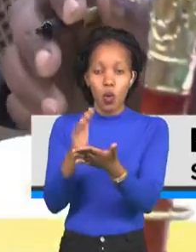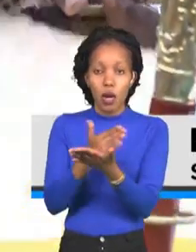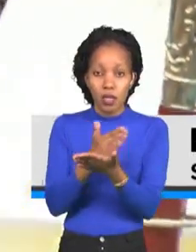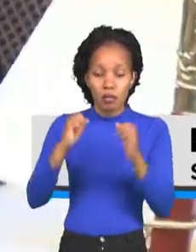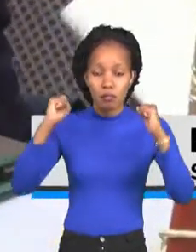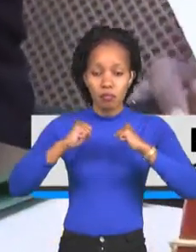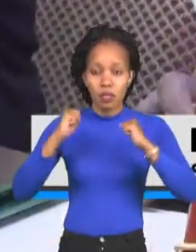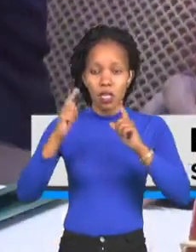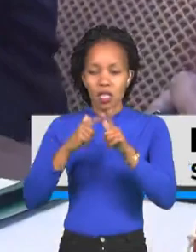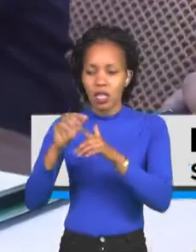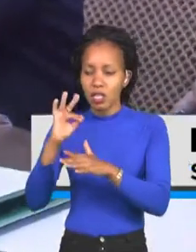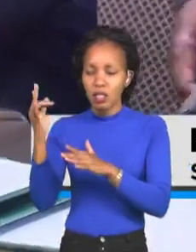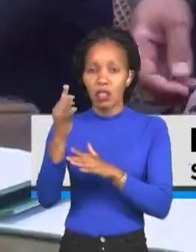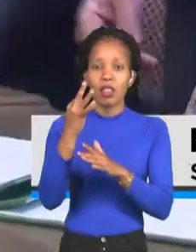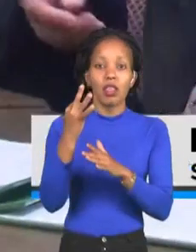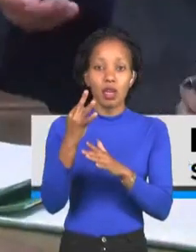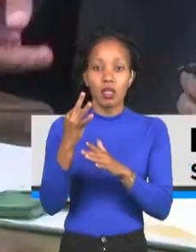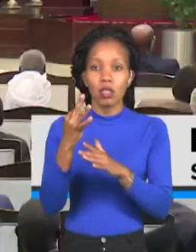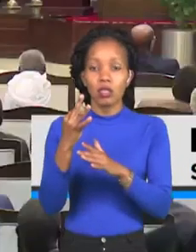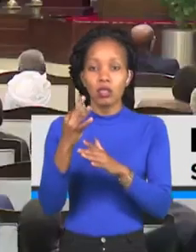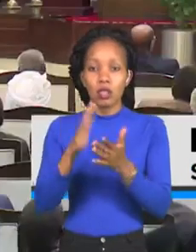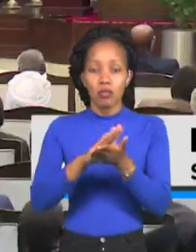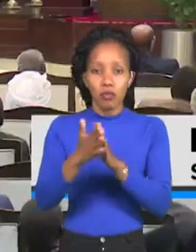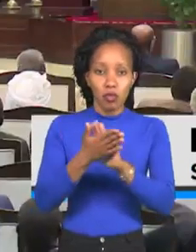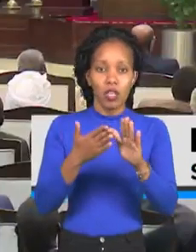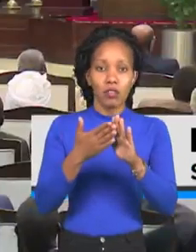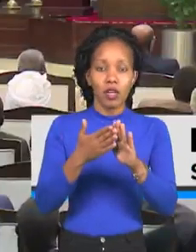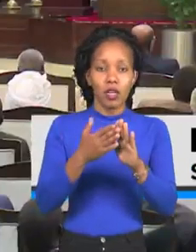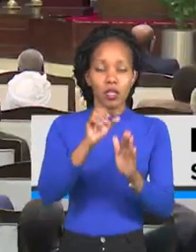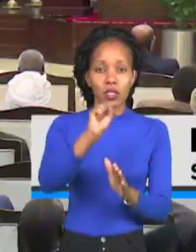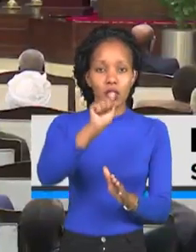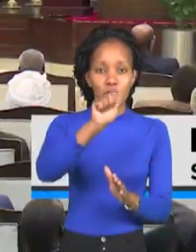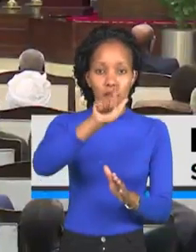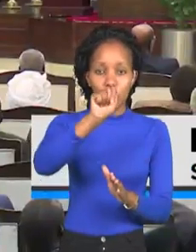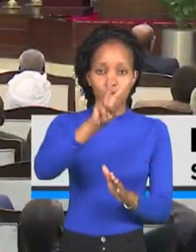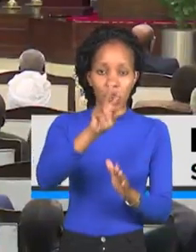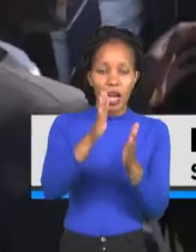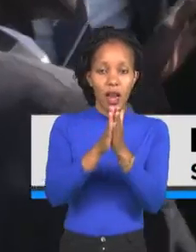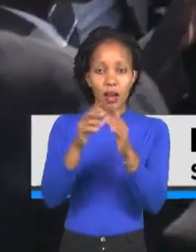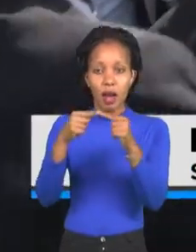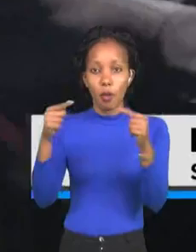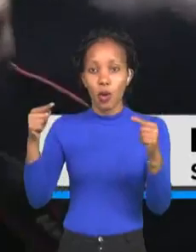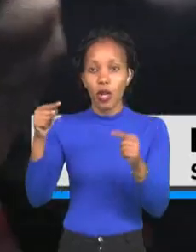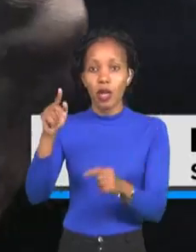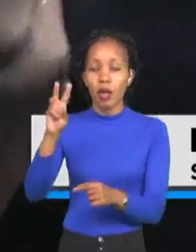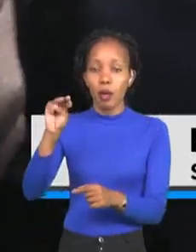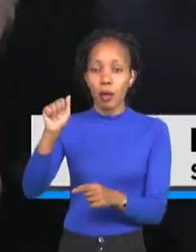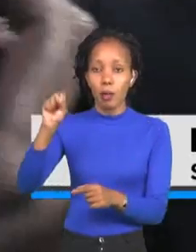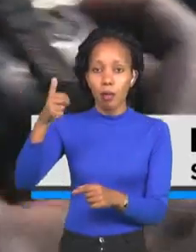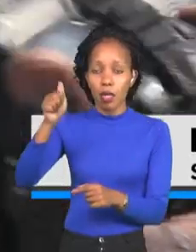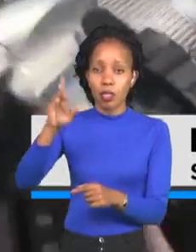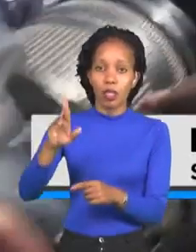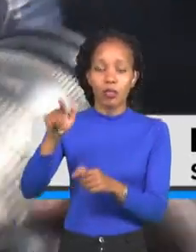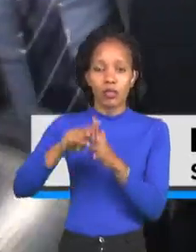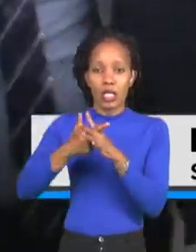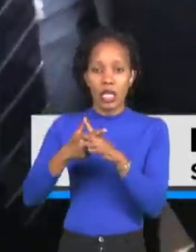the third attempt to reconcile Salva Kiir and his opponent, Riek Machar. Their rivalry kicked off a civil